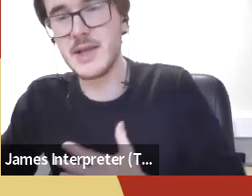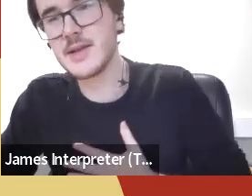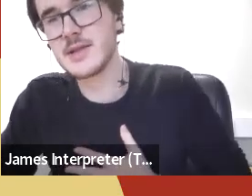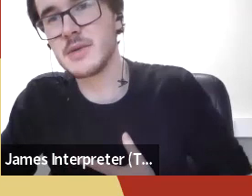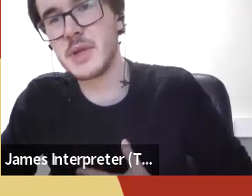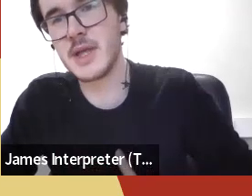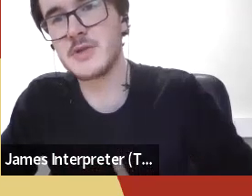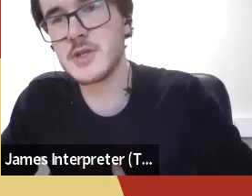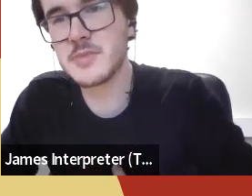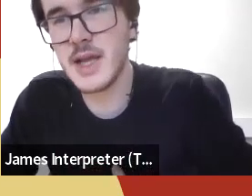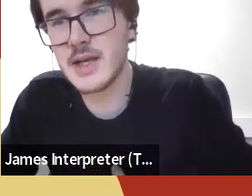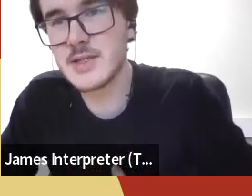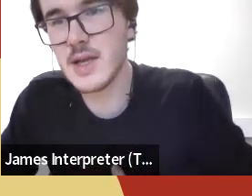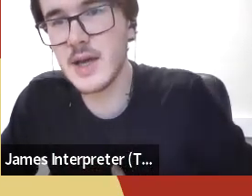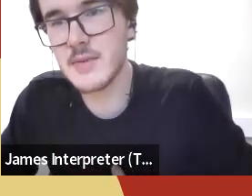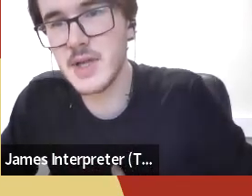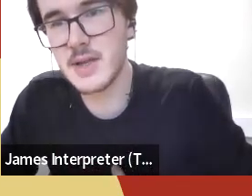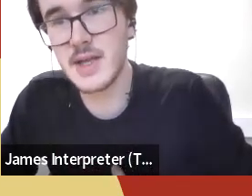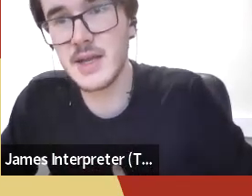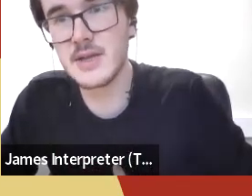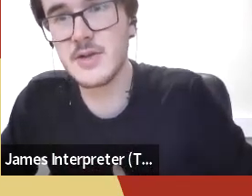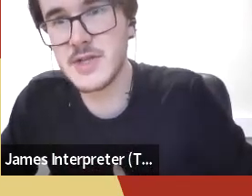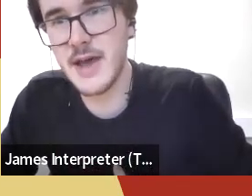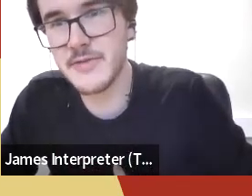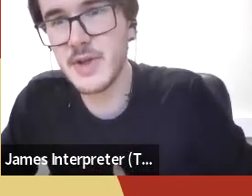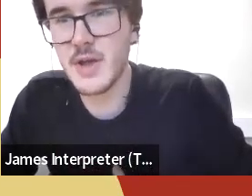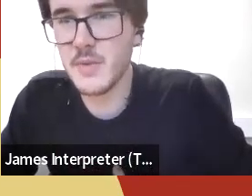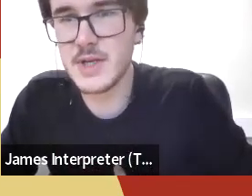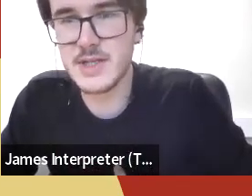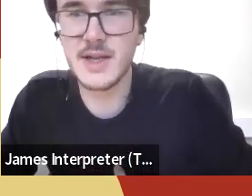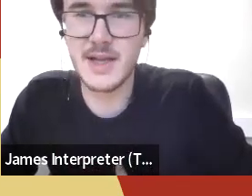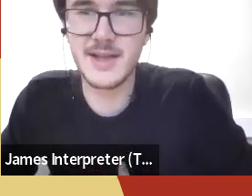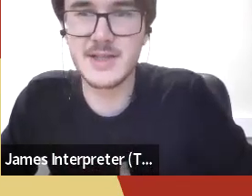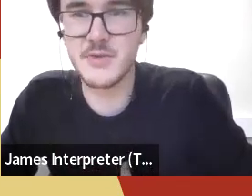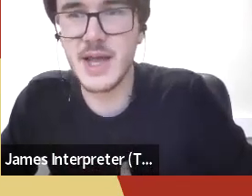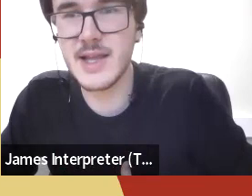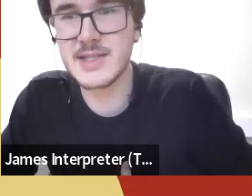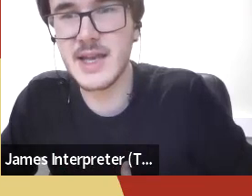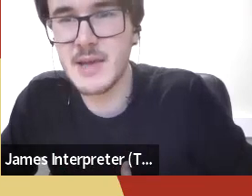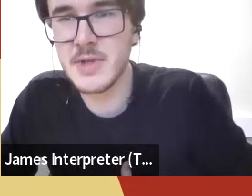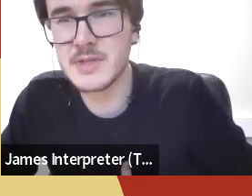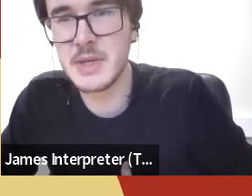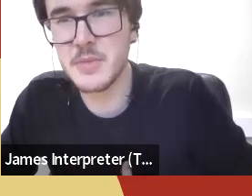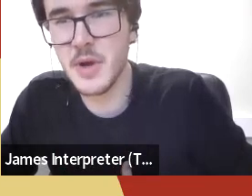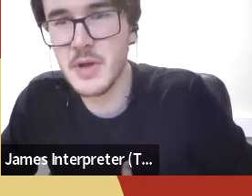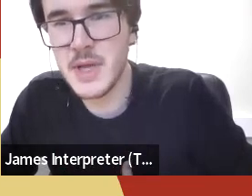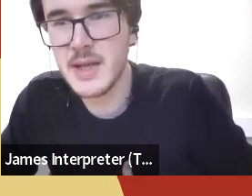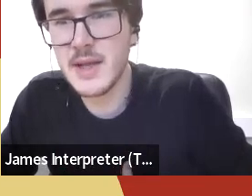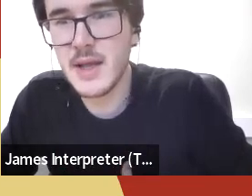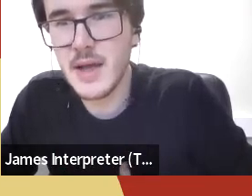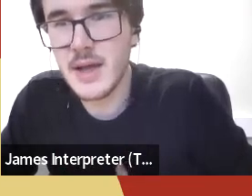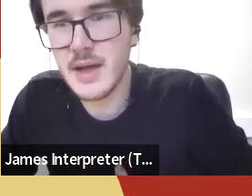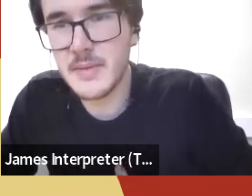introducing me, some people introduce me as, hi, I'm Megina, who's deaf, which isn't right. That's a label that's being put on